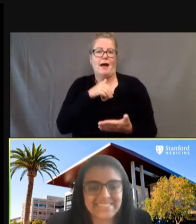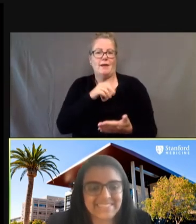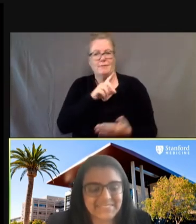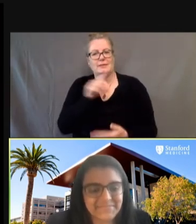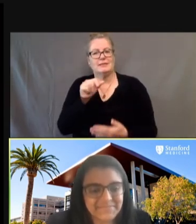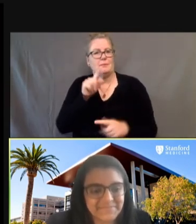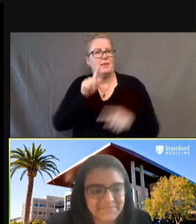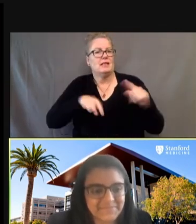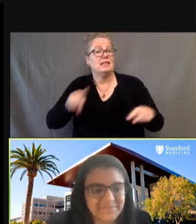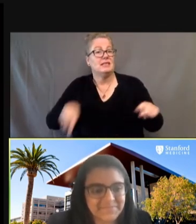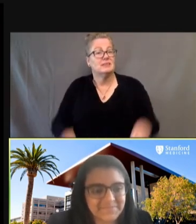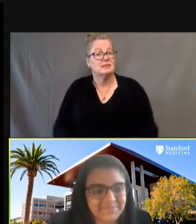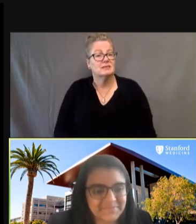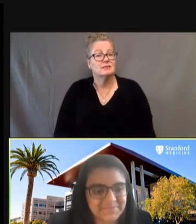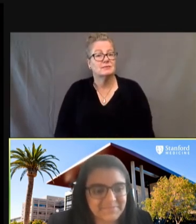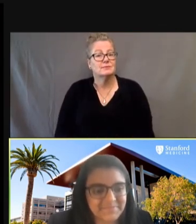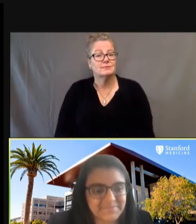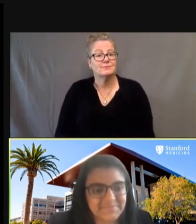Pete.